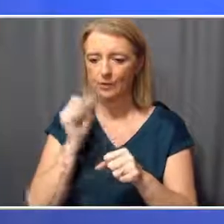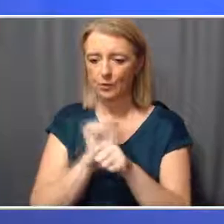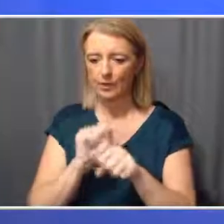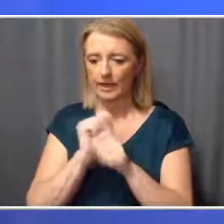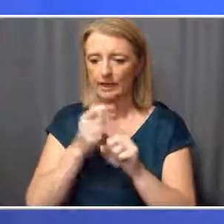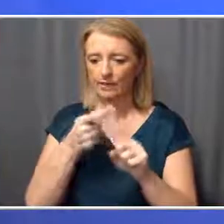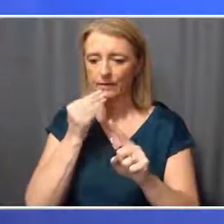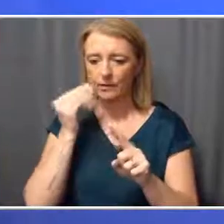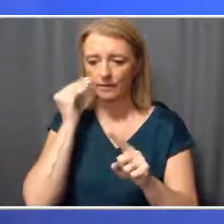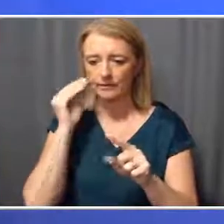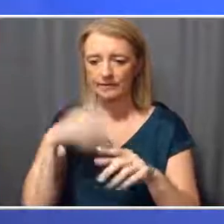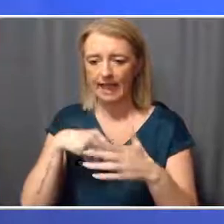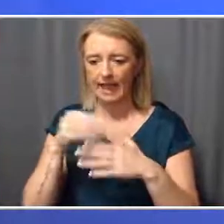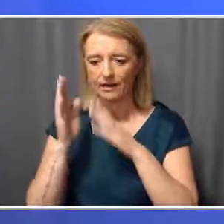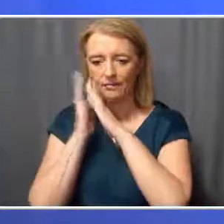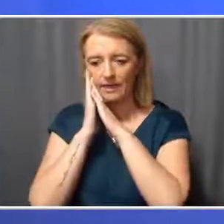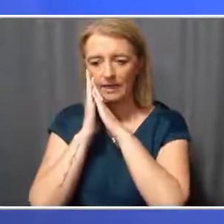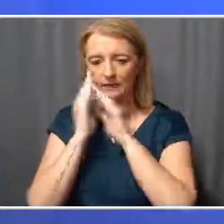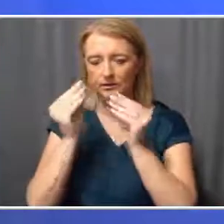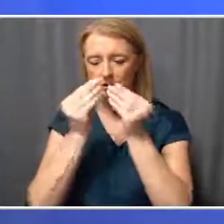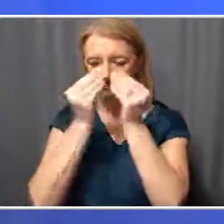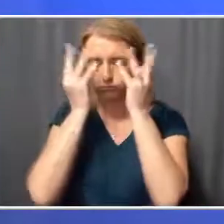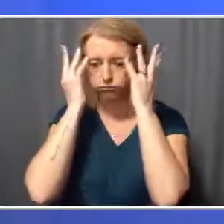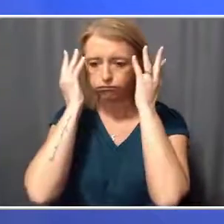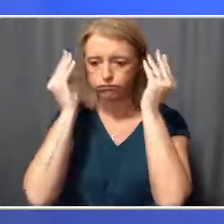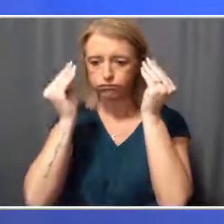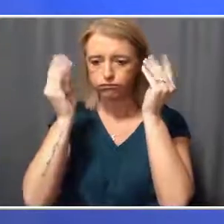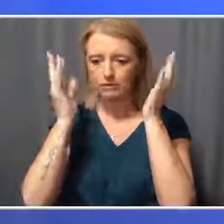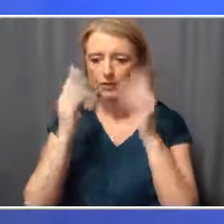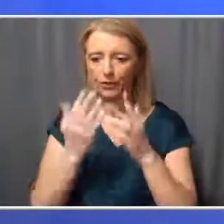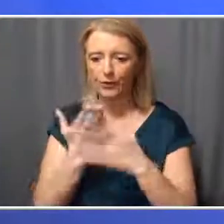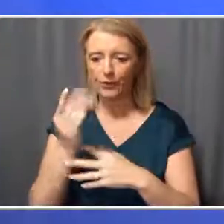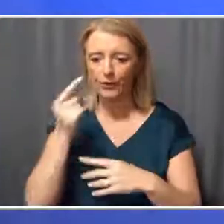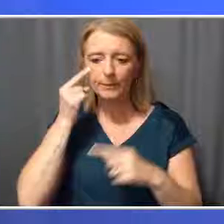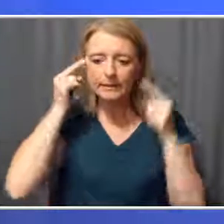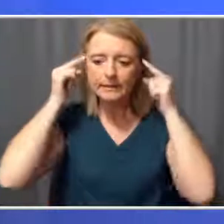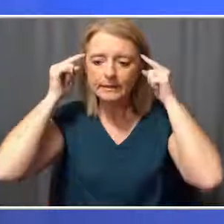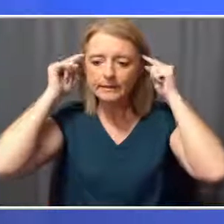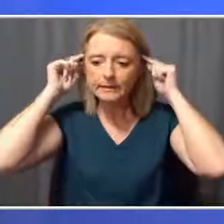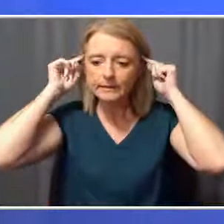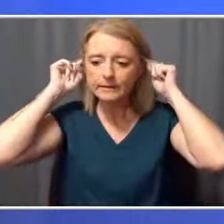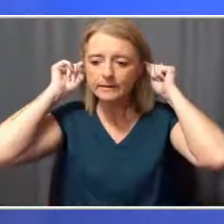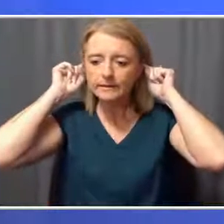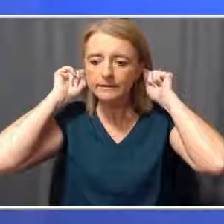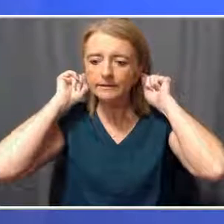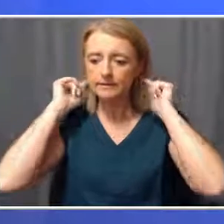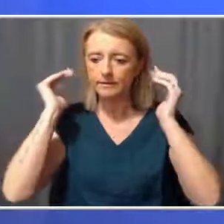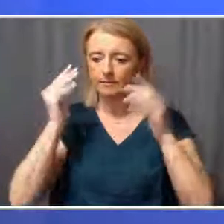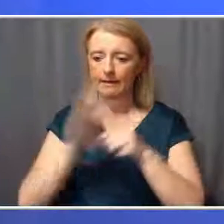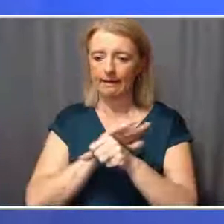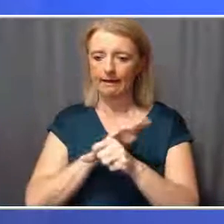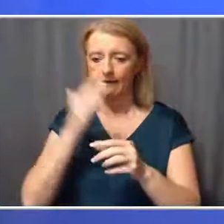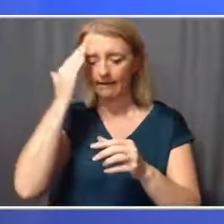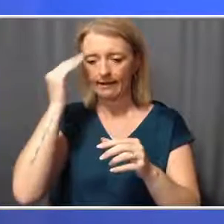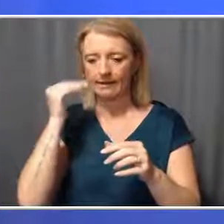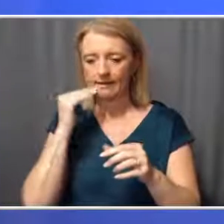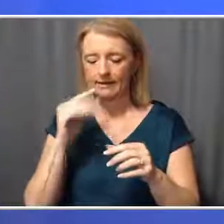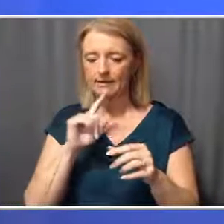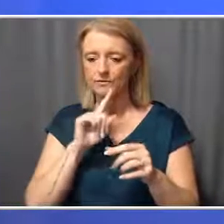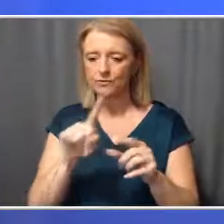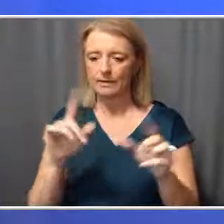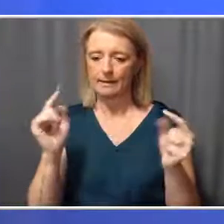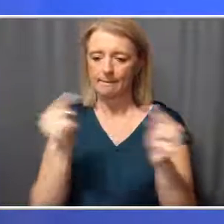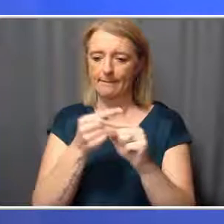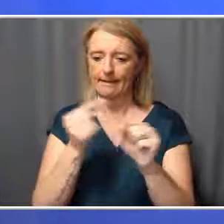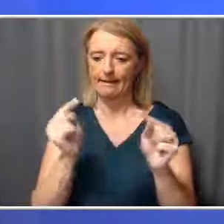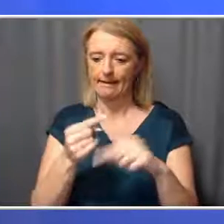after the bad day like, after you have the migraine? It's the bad day is really just that. It's just feeling really crummy. It's just